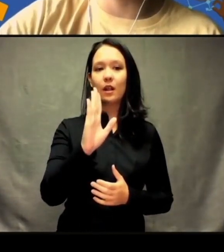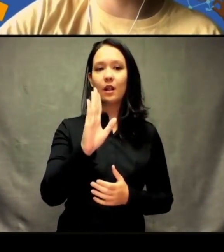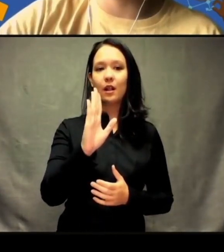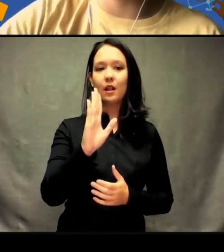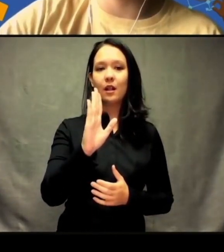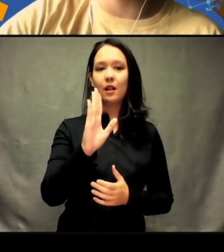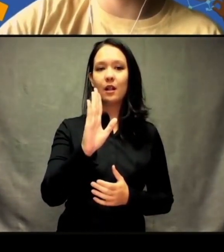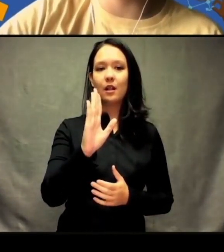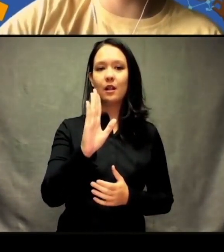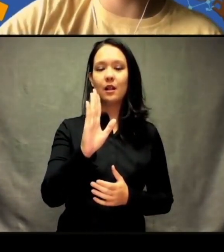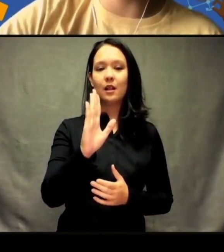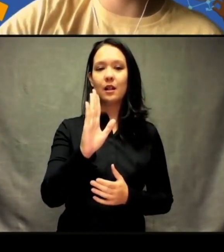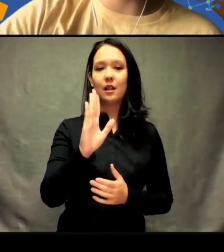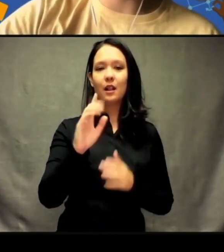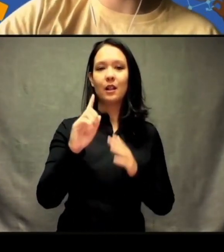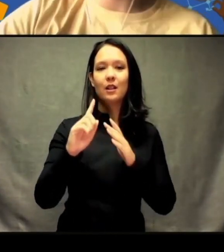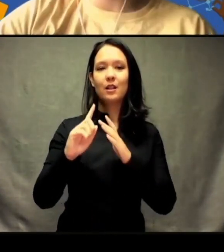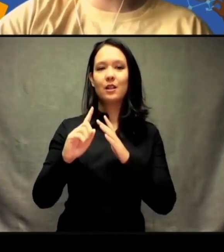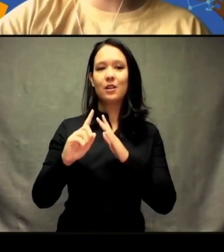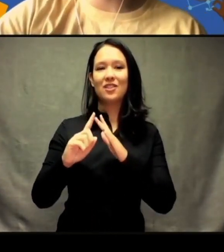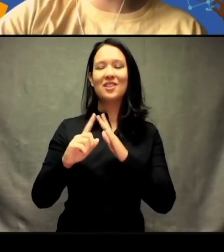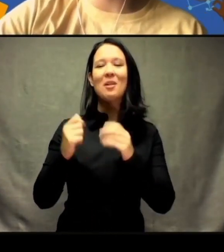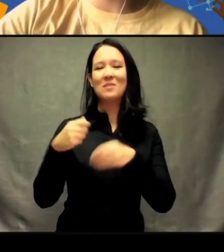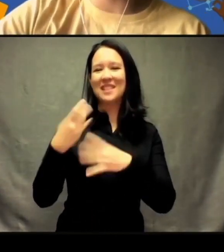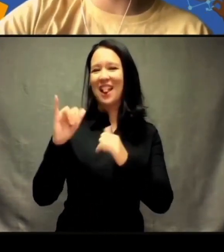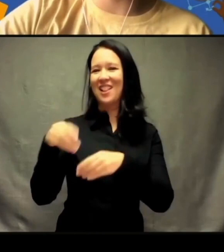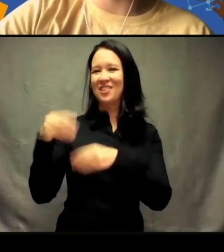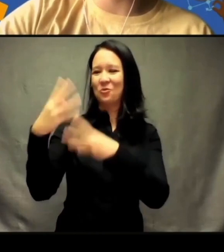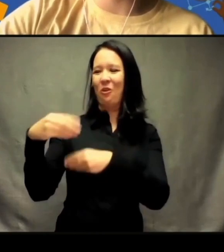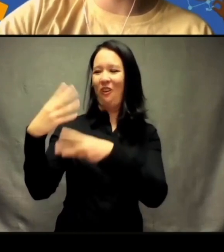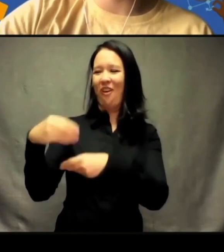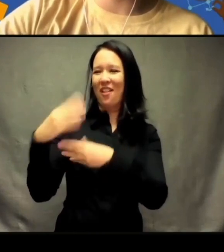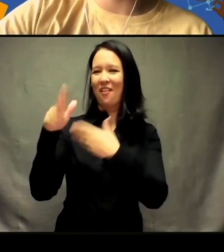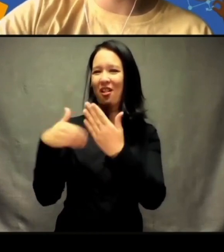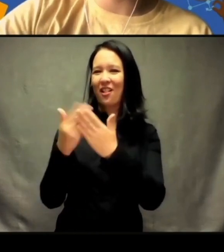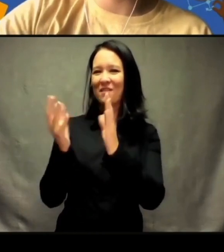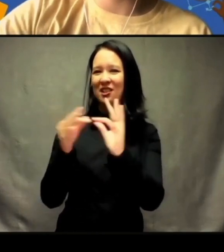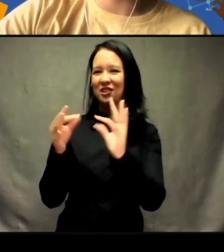let's start up here. So I'm still scrolling.